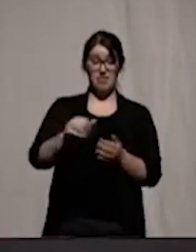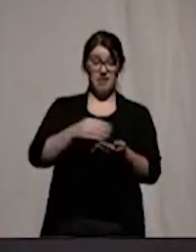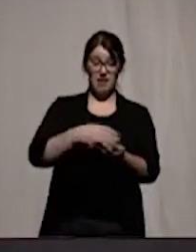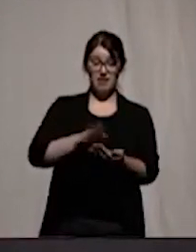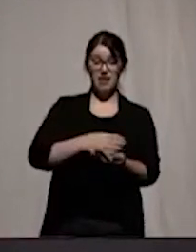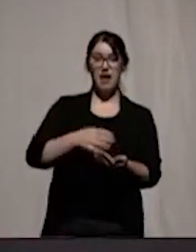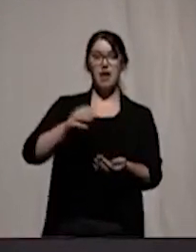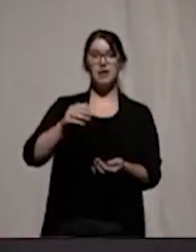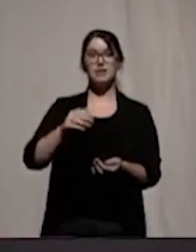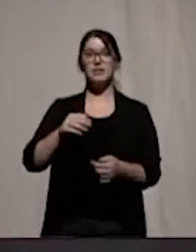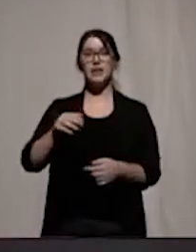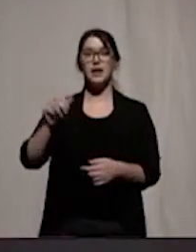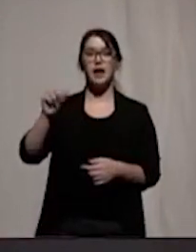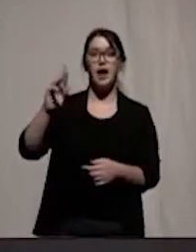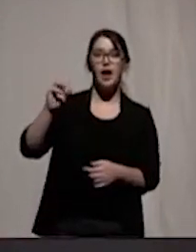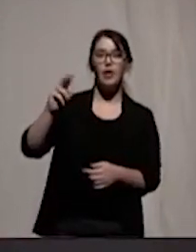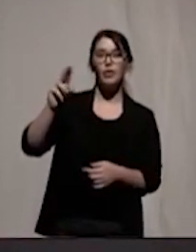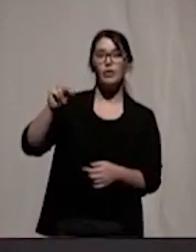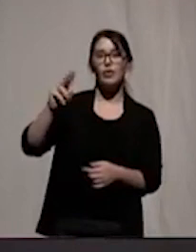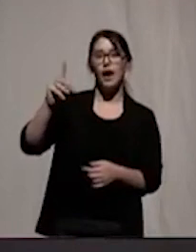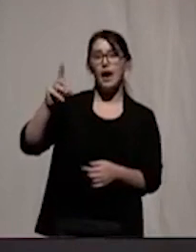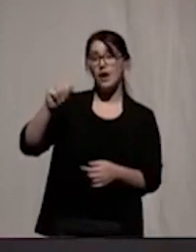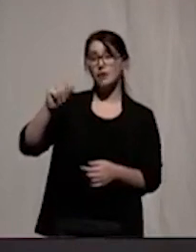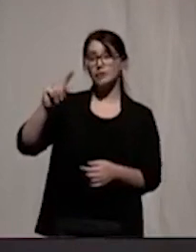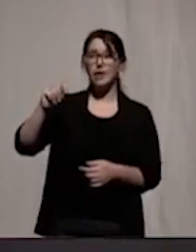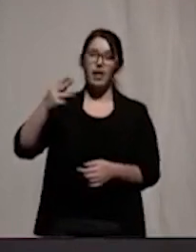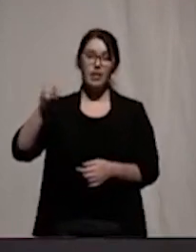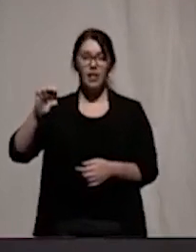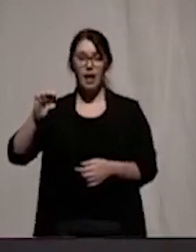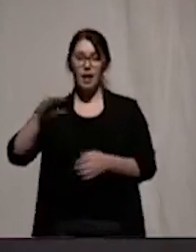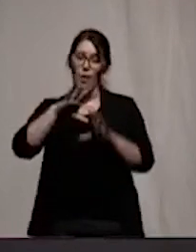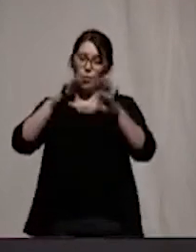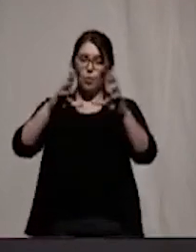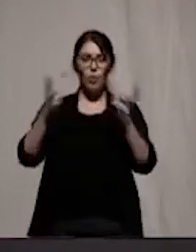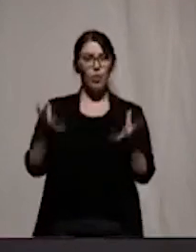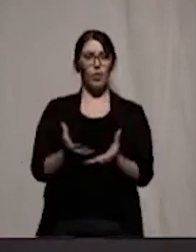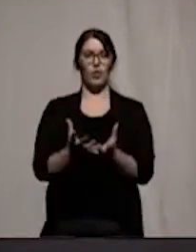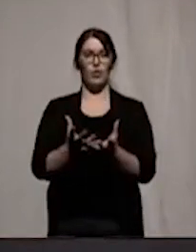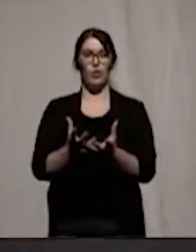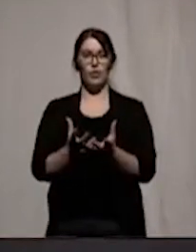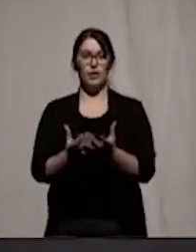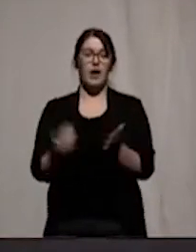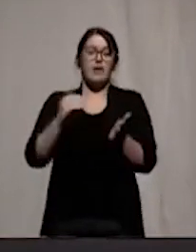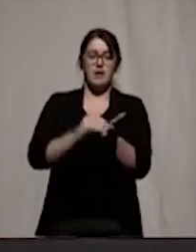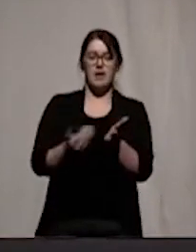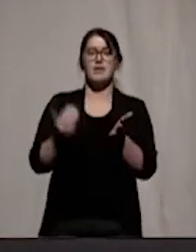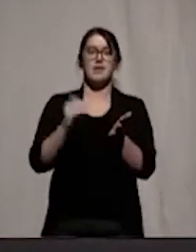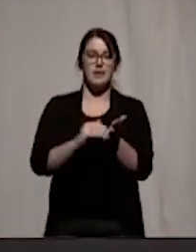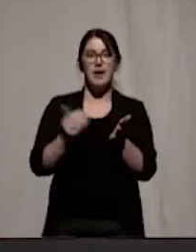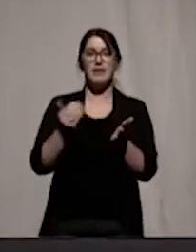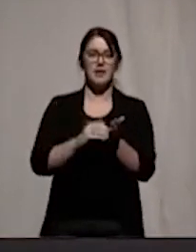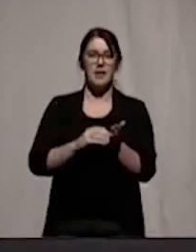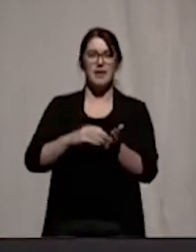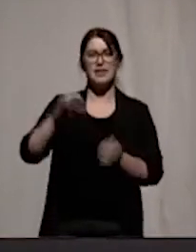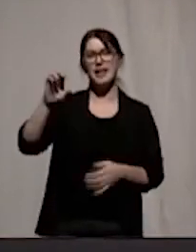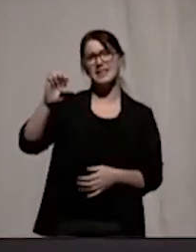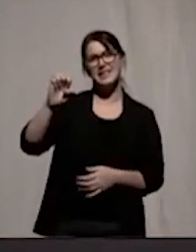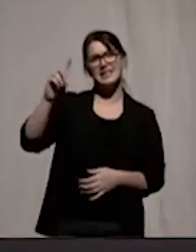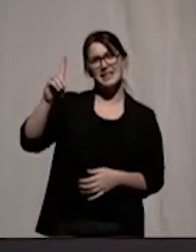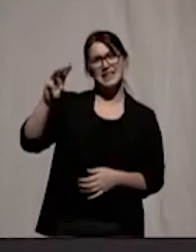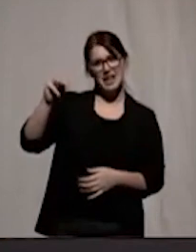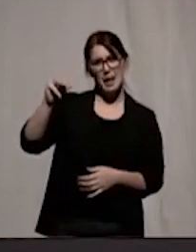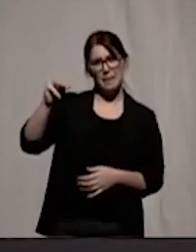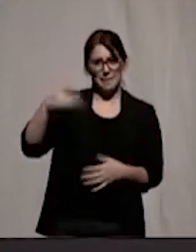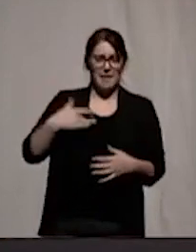something's going like this around me the whole time. And they don't even need to say different things to convey that emotion. Another good example, if you guys